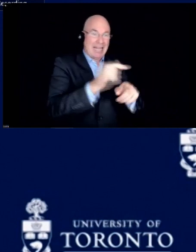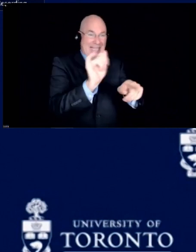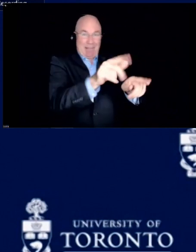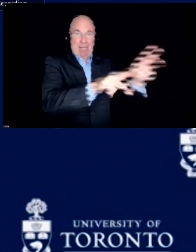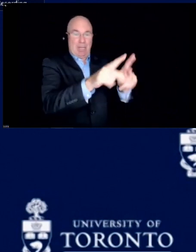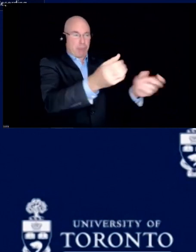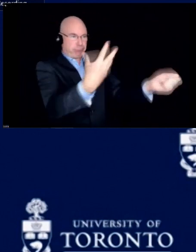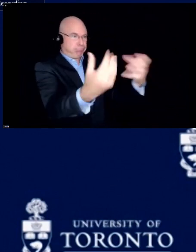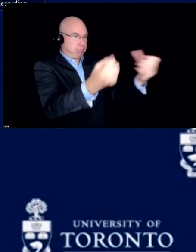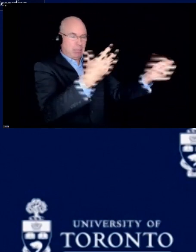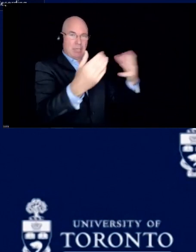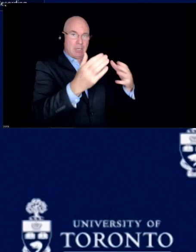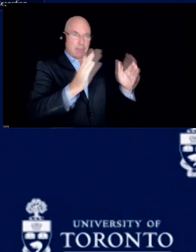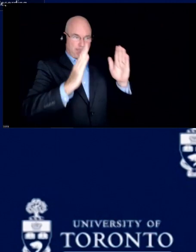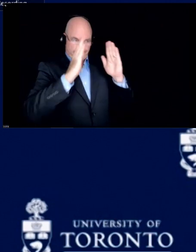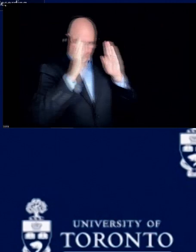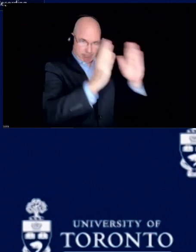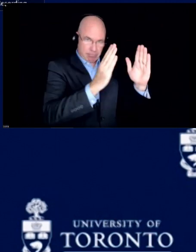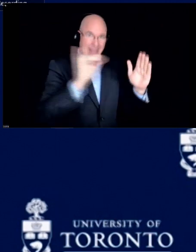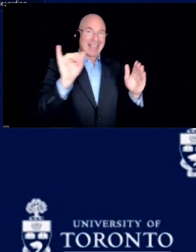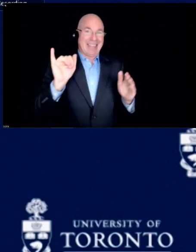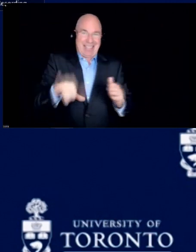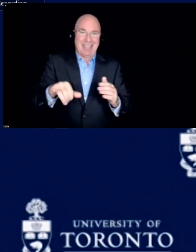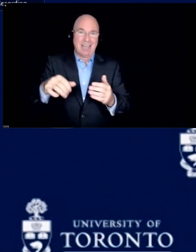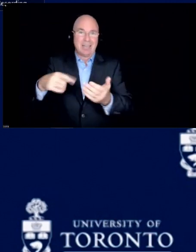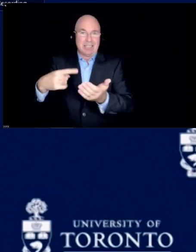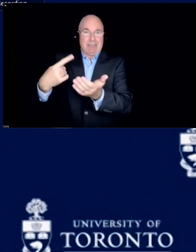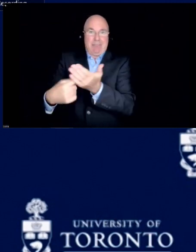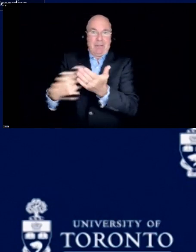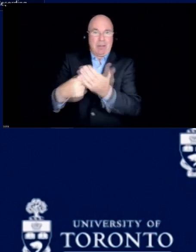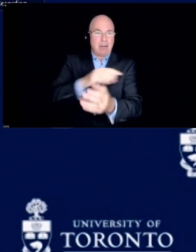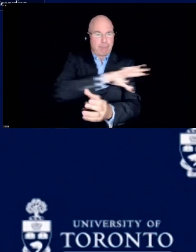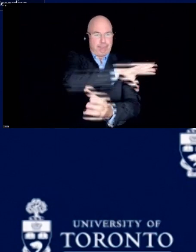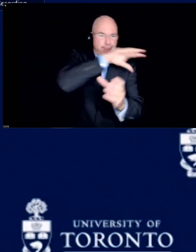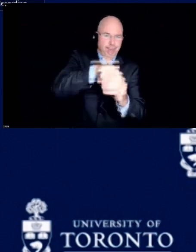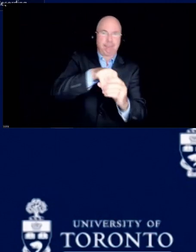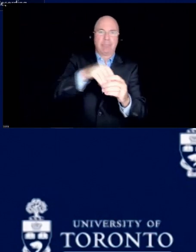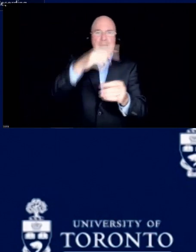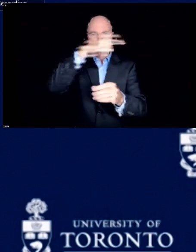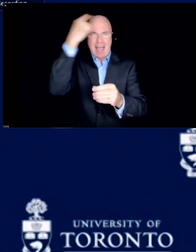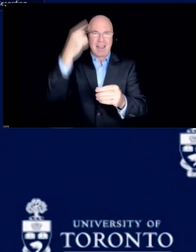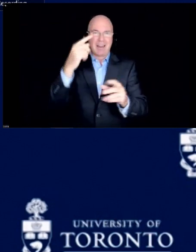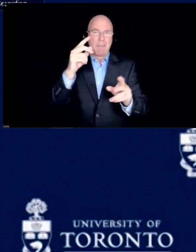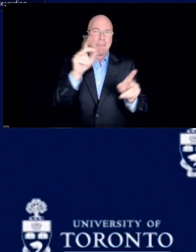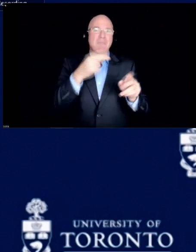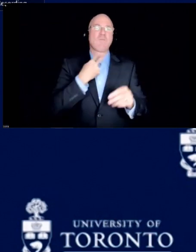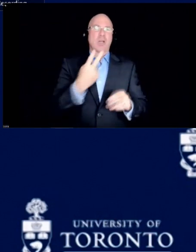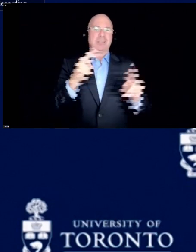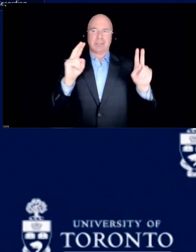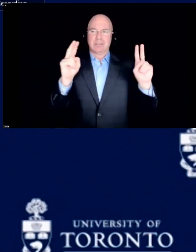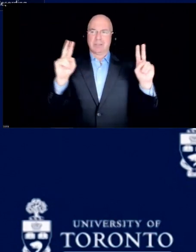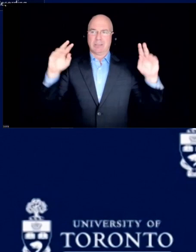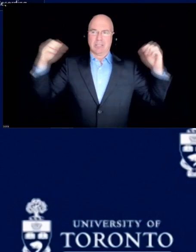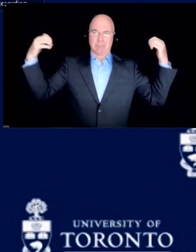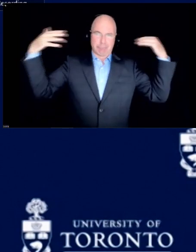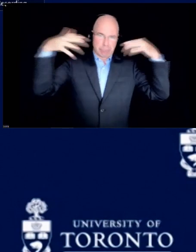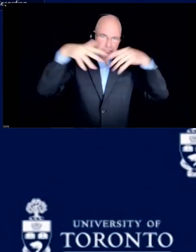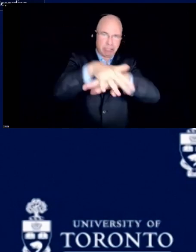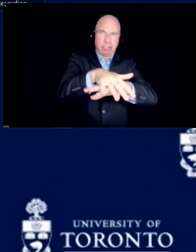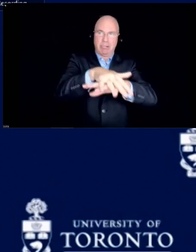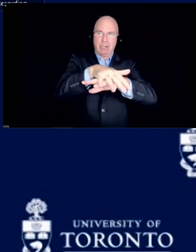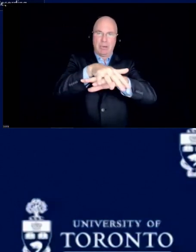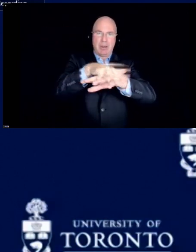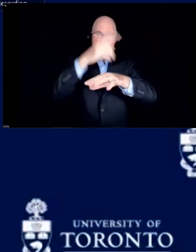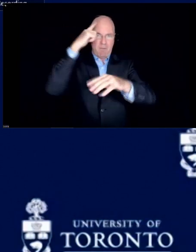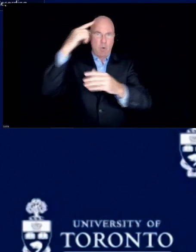is why we're anchoring the deliberations and intersecting Black voices and centering them as the takeoff point in all of the